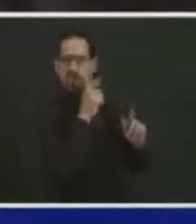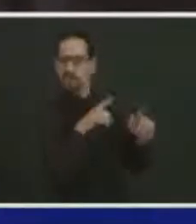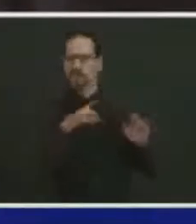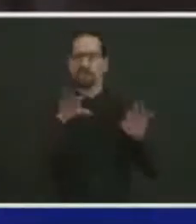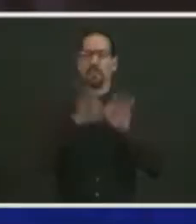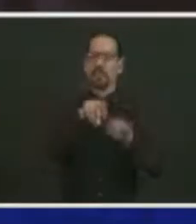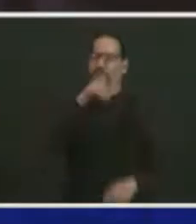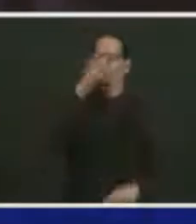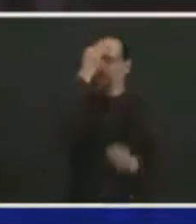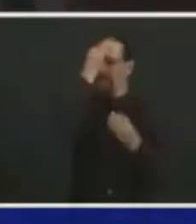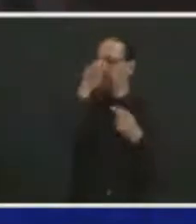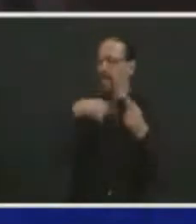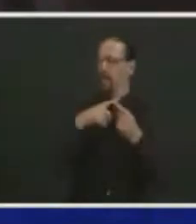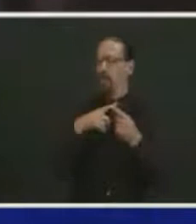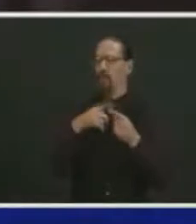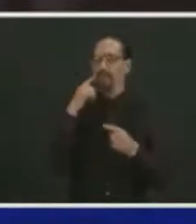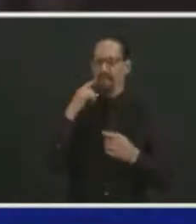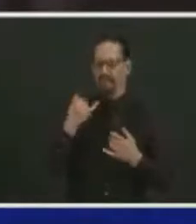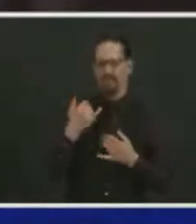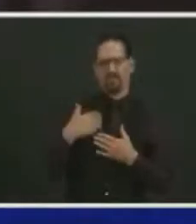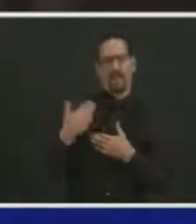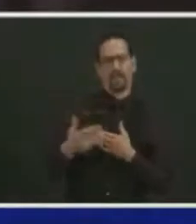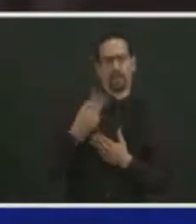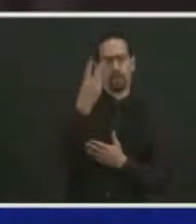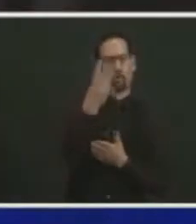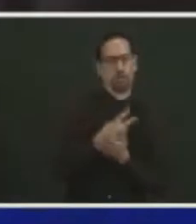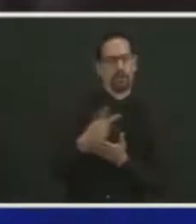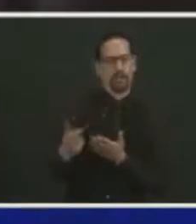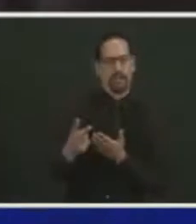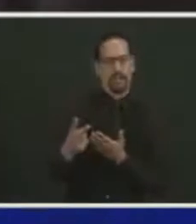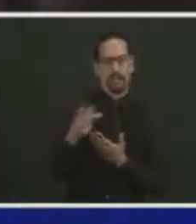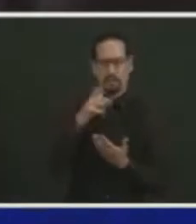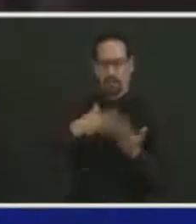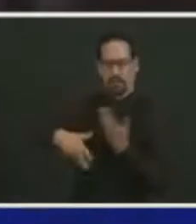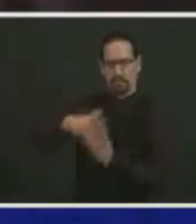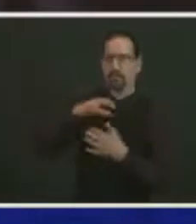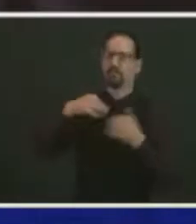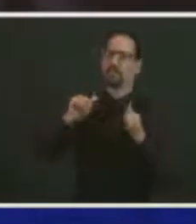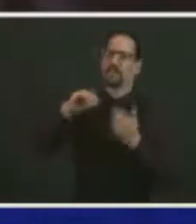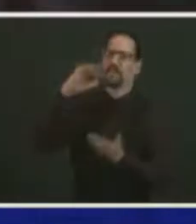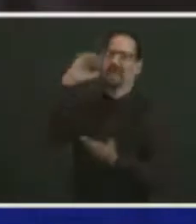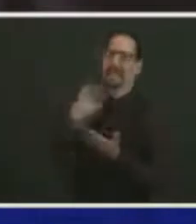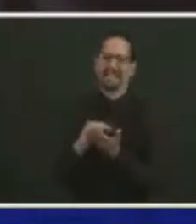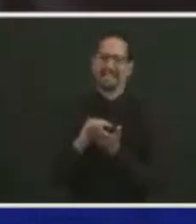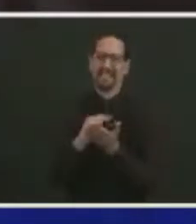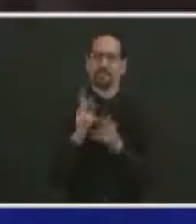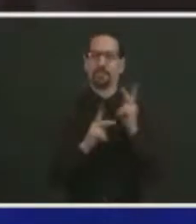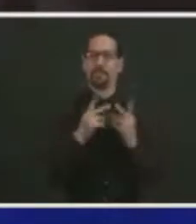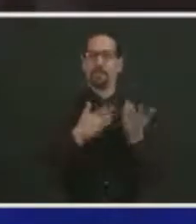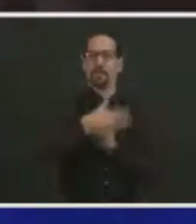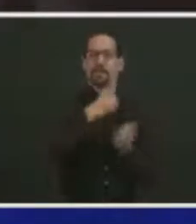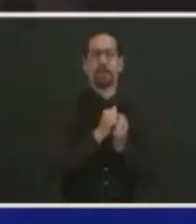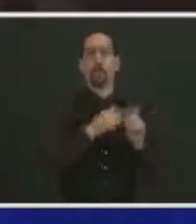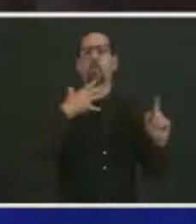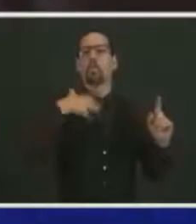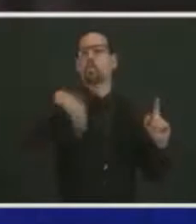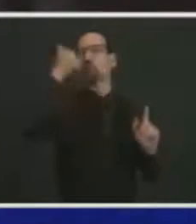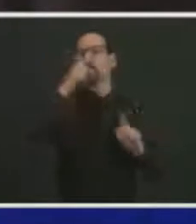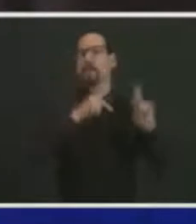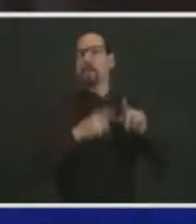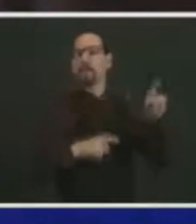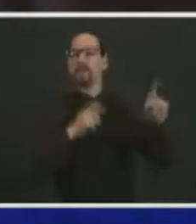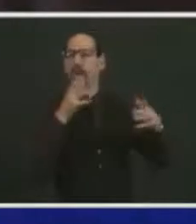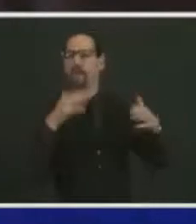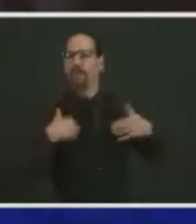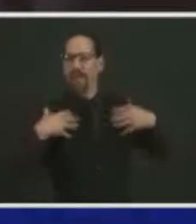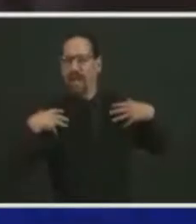life, such as older adults and people with underlying medical conditions that fulfill the category of being at higher